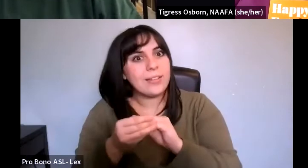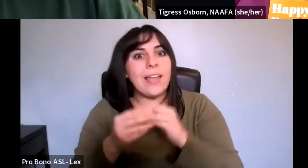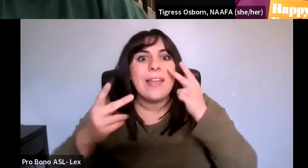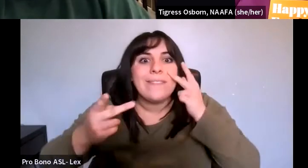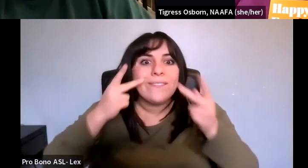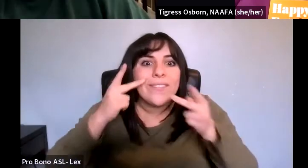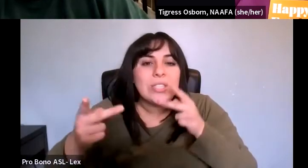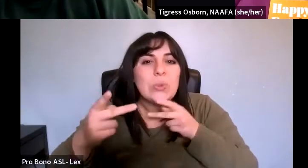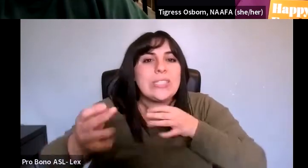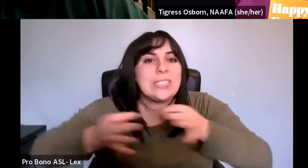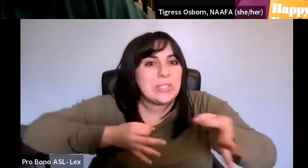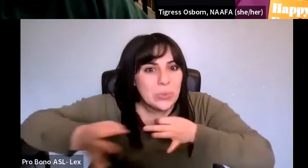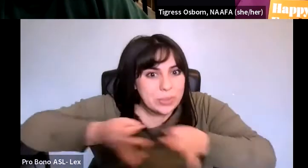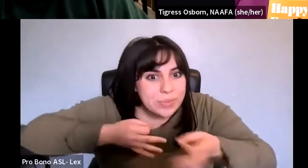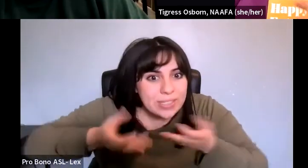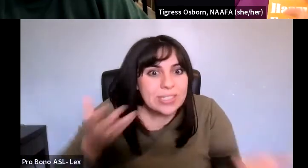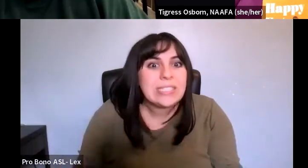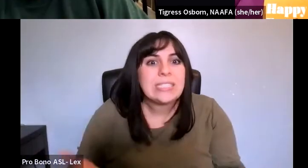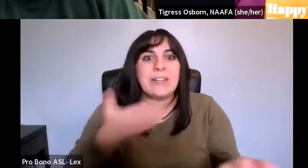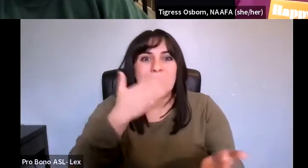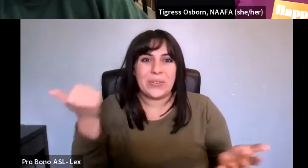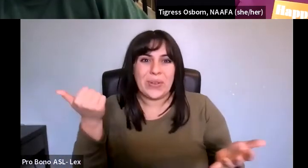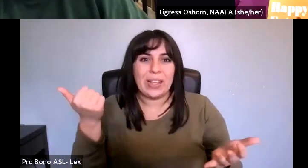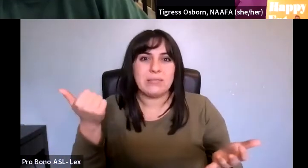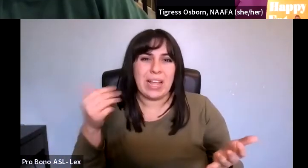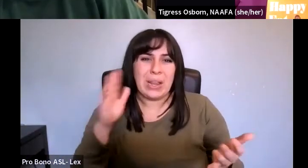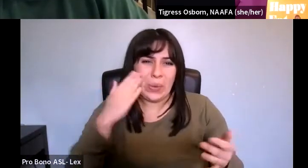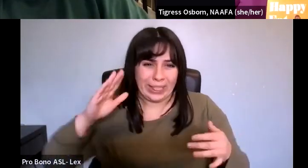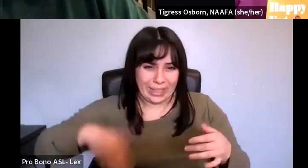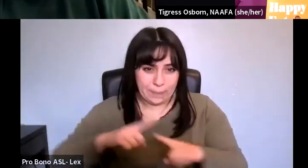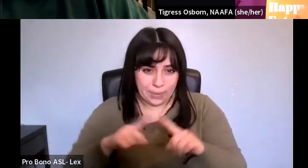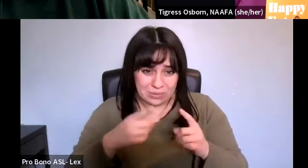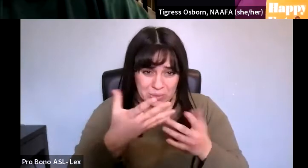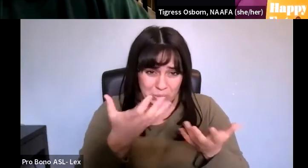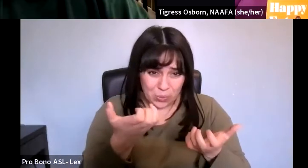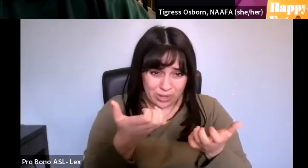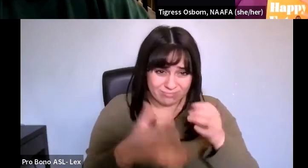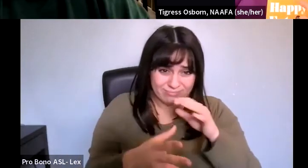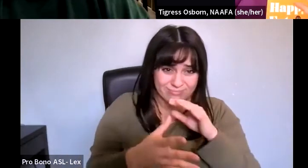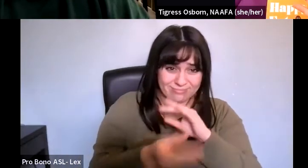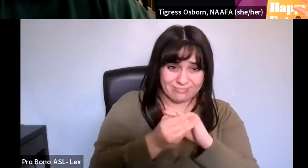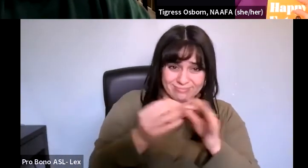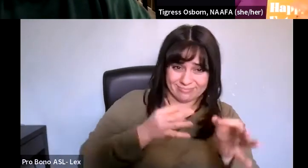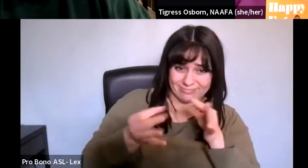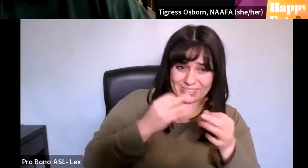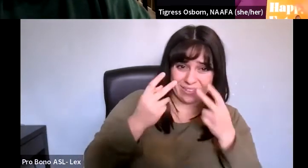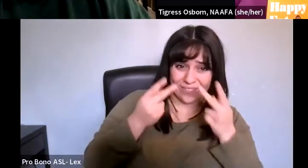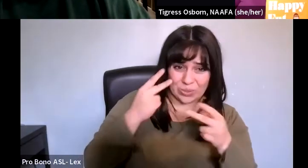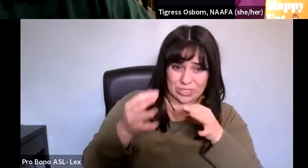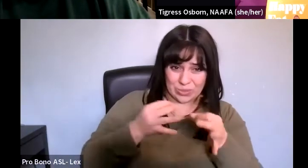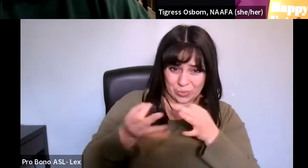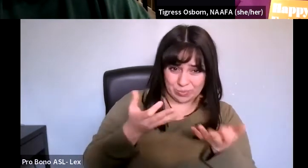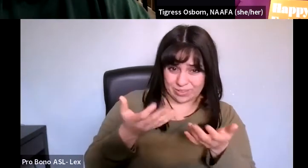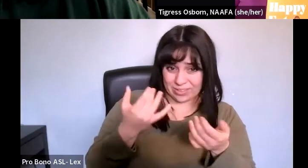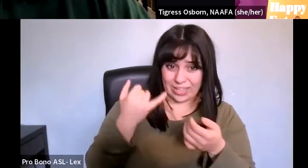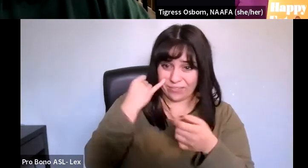it's kind of late in the show to do that, but do you want to tell folks where they've been listening to you, like what it looks like, where they've been listening to you from if they're not